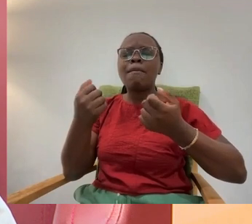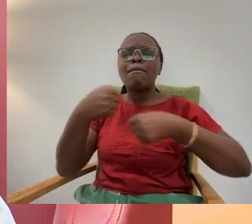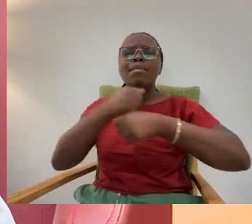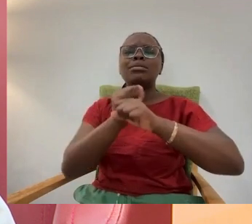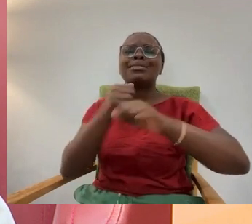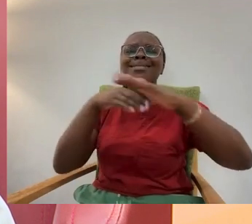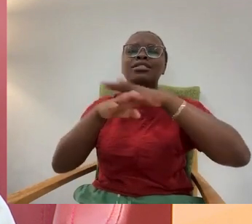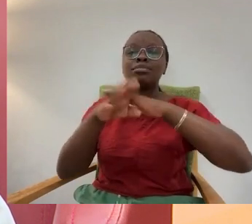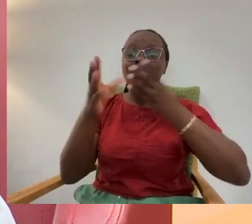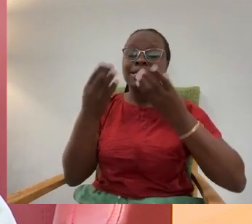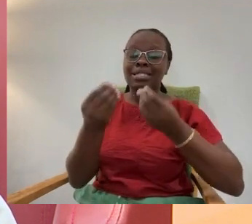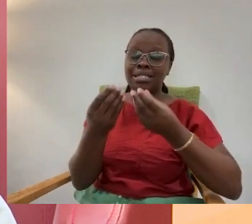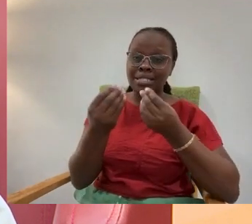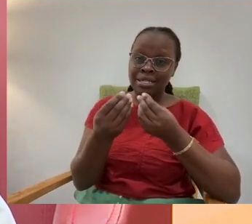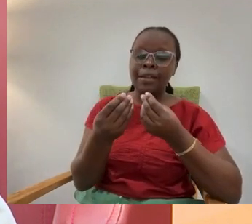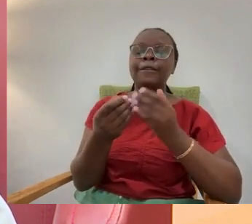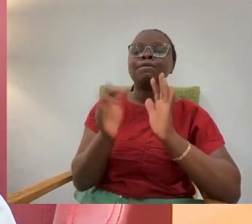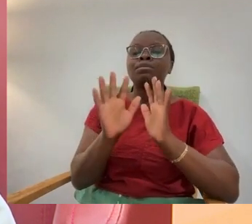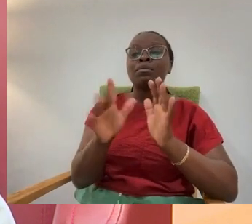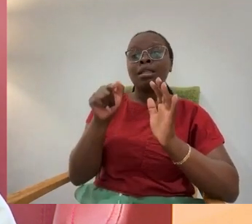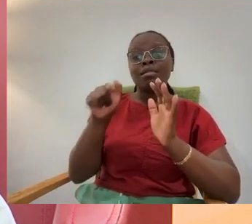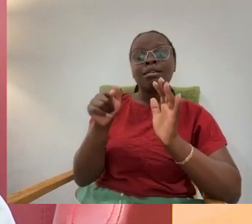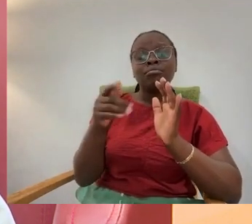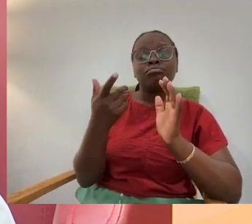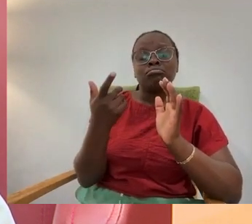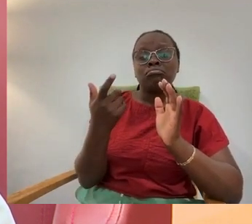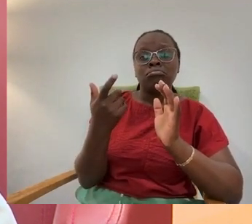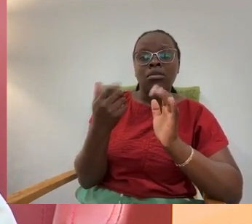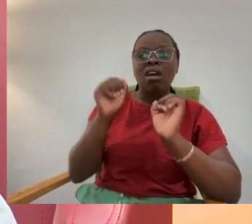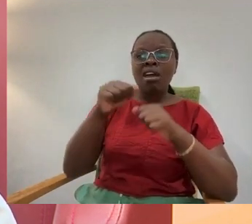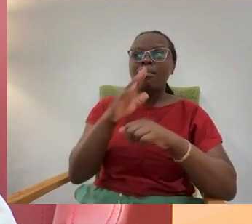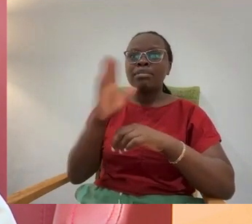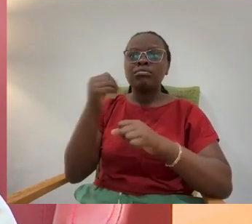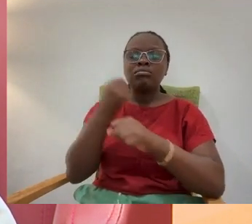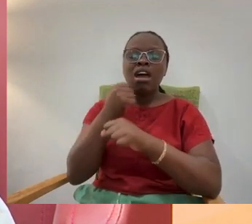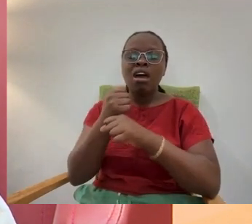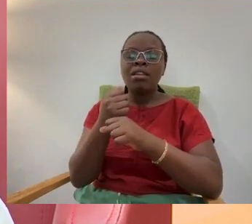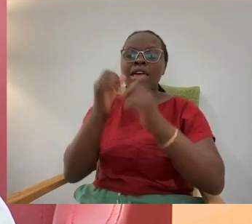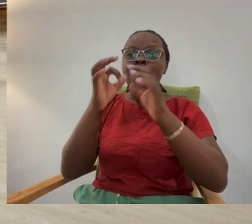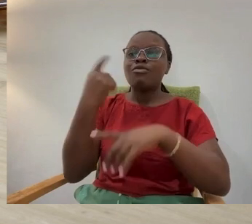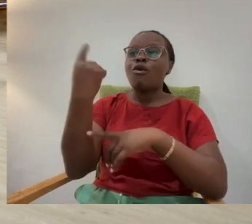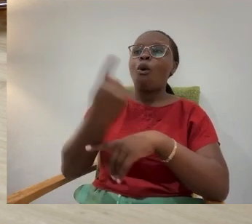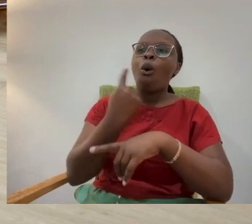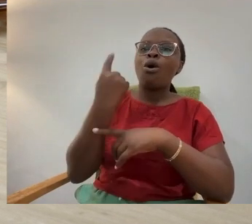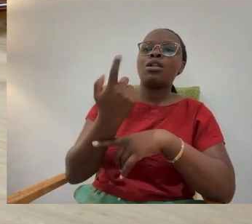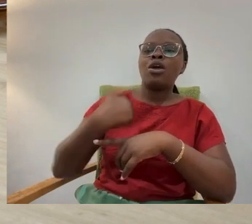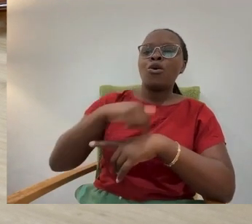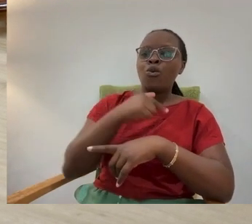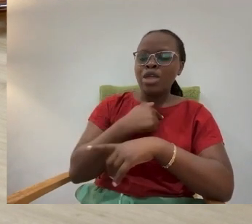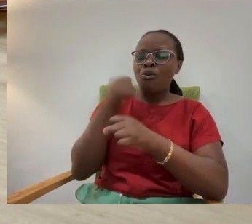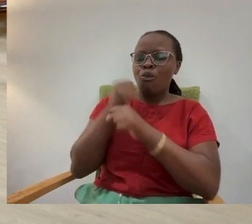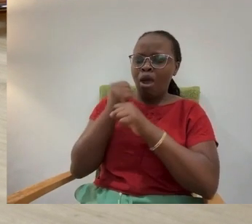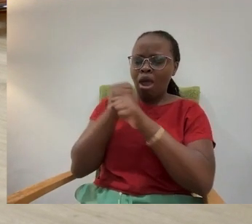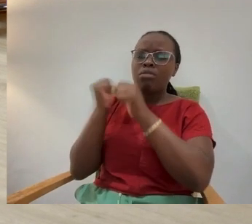areas is very key. And this can be done if only we put and join our hands